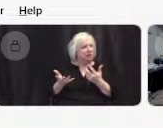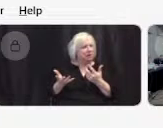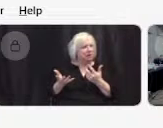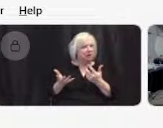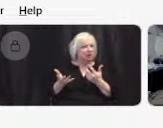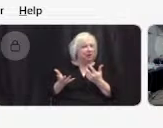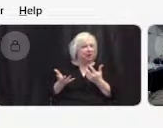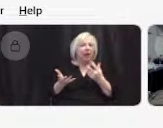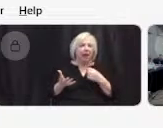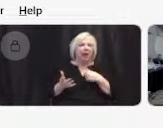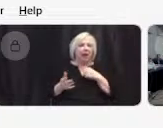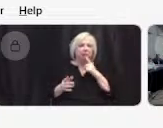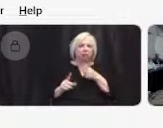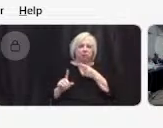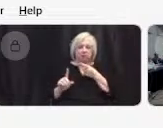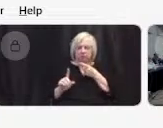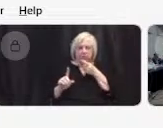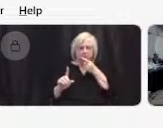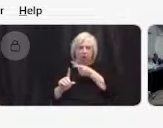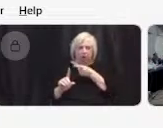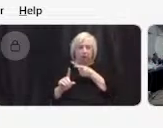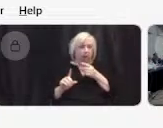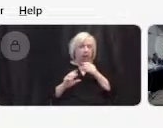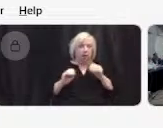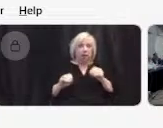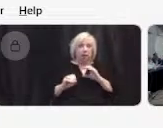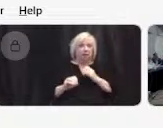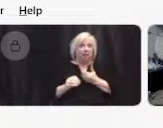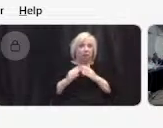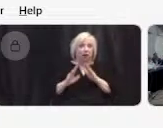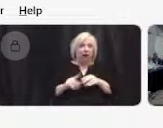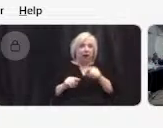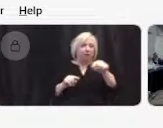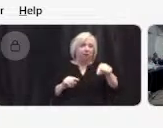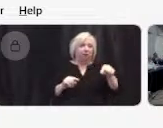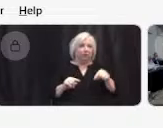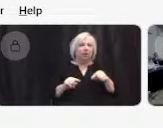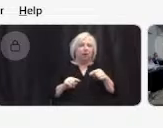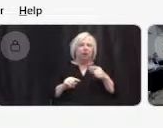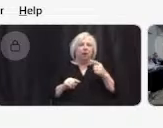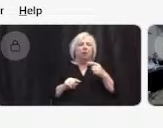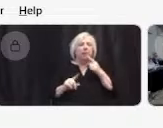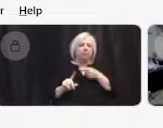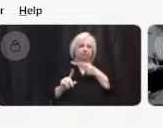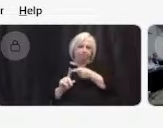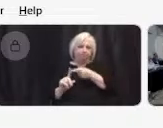I'm sure it was targeted. I mean, none of our houses were. I'm sure it's targeted because they knew it was an Airbnb.